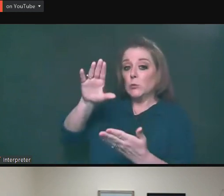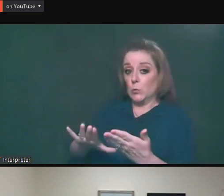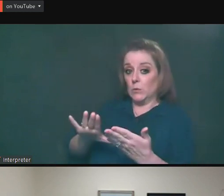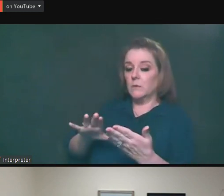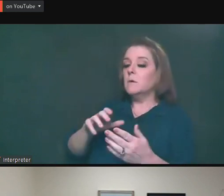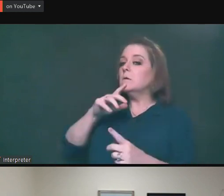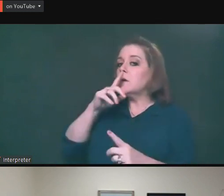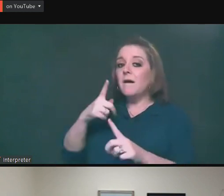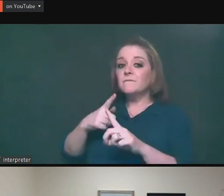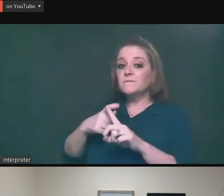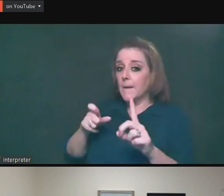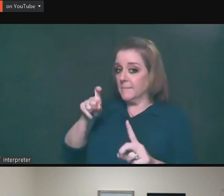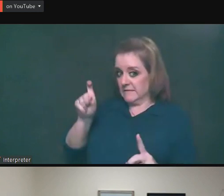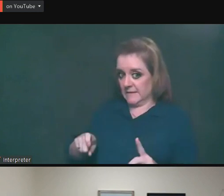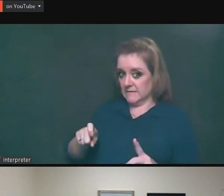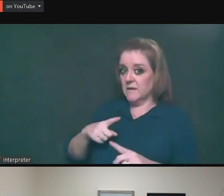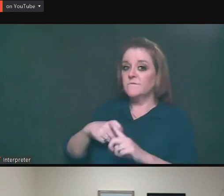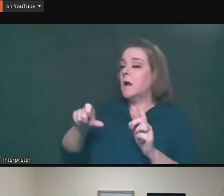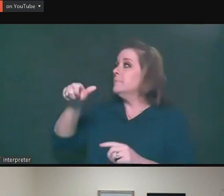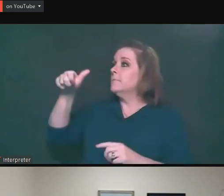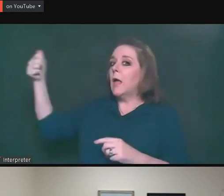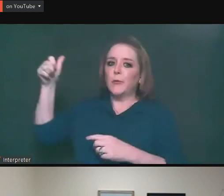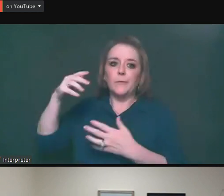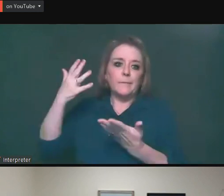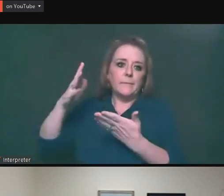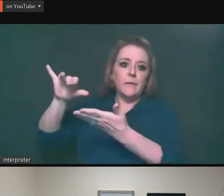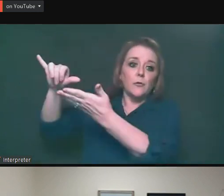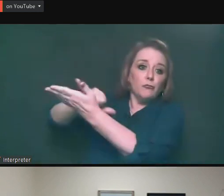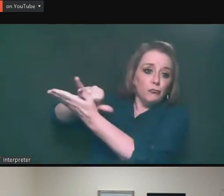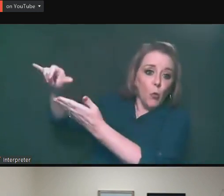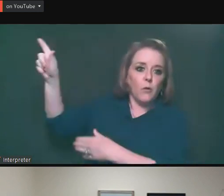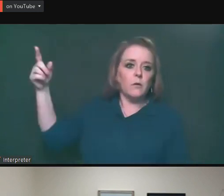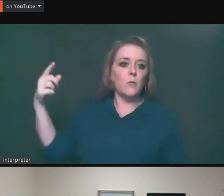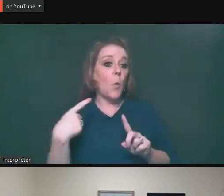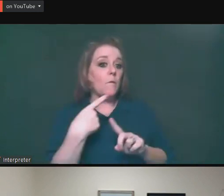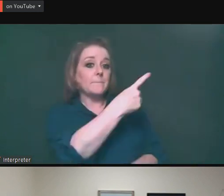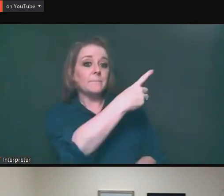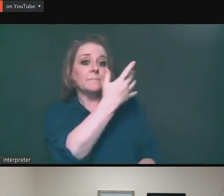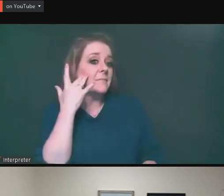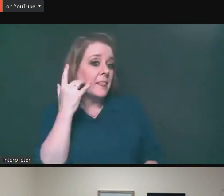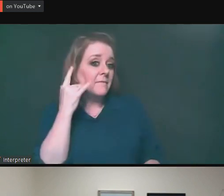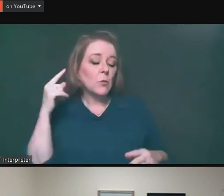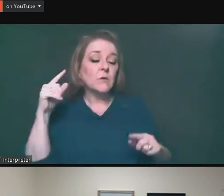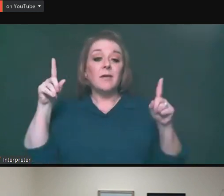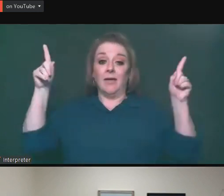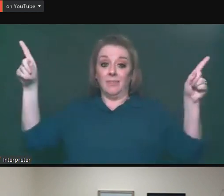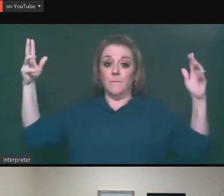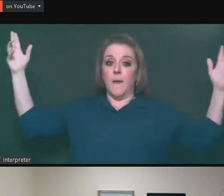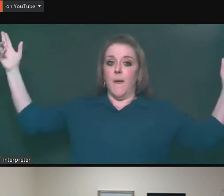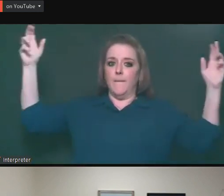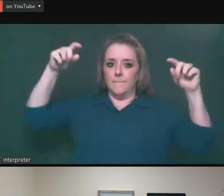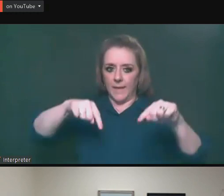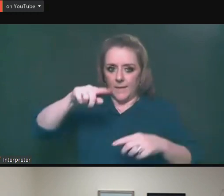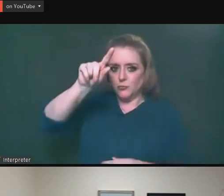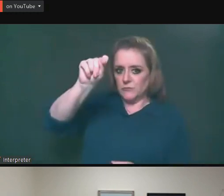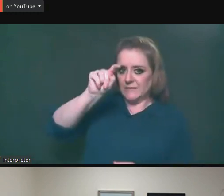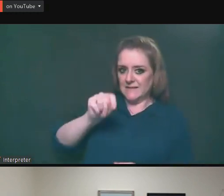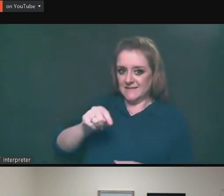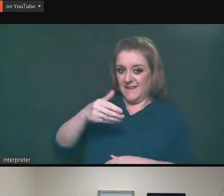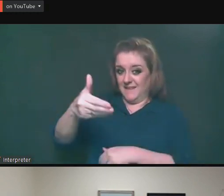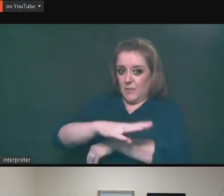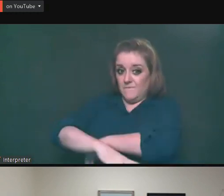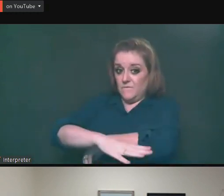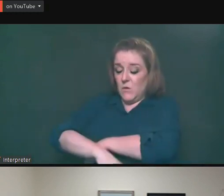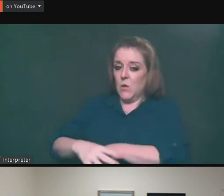from Texas, from across the country, possibly New York and California, and them coming back to school later this year, possibly